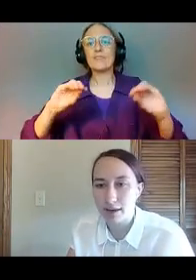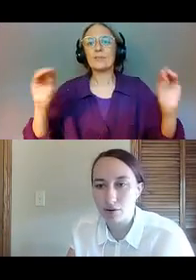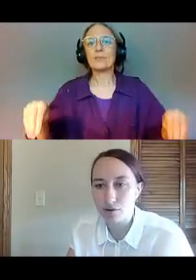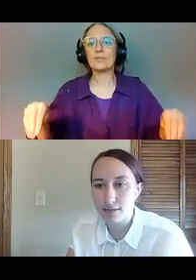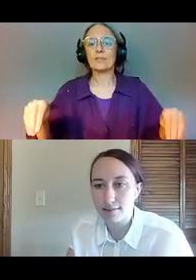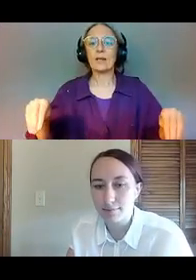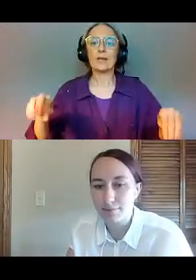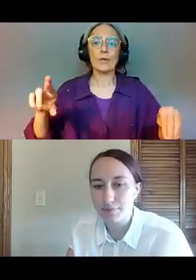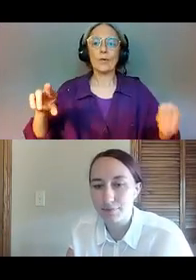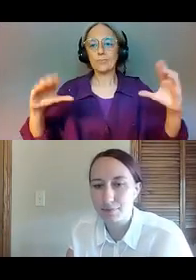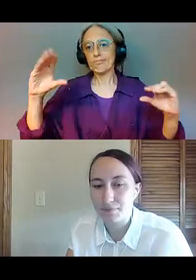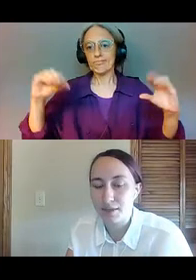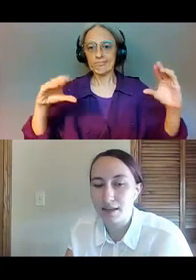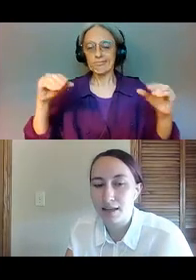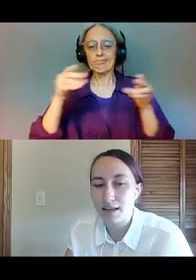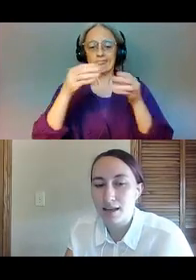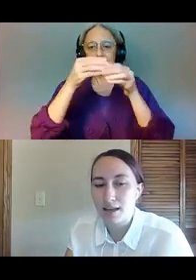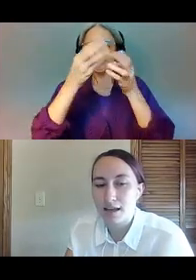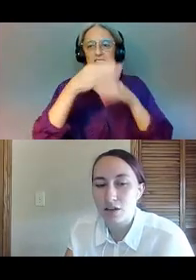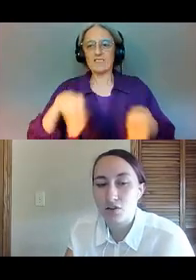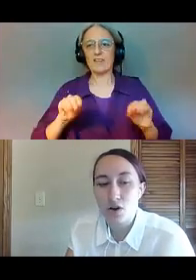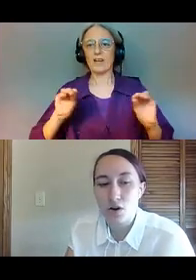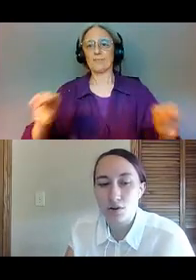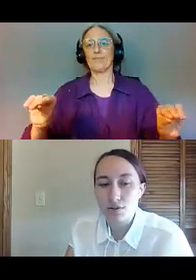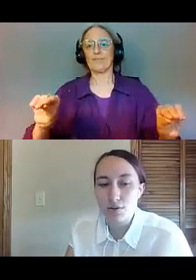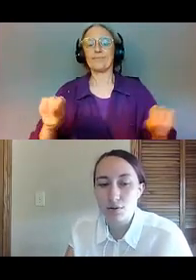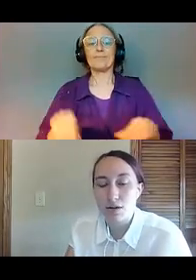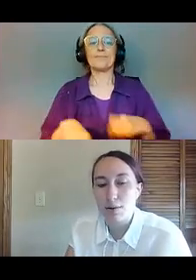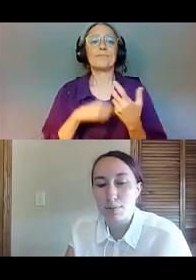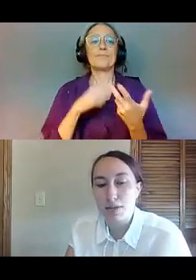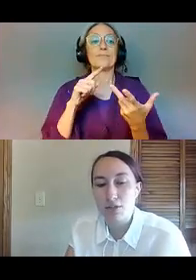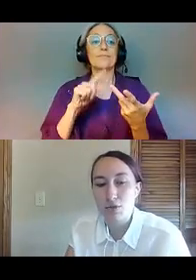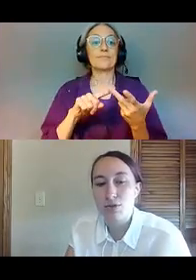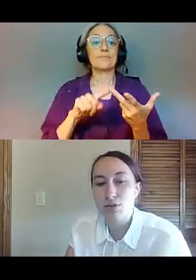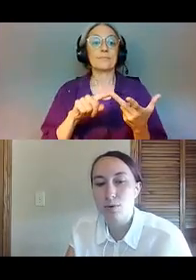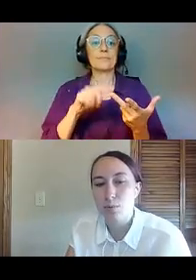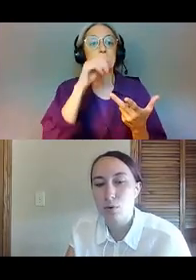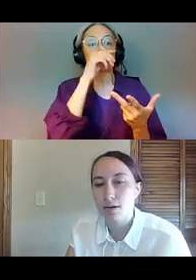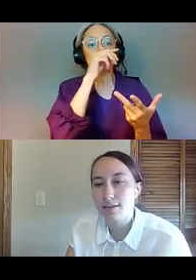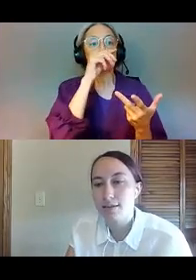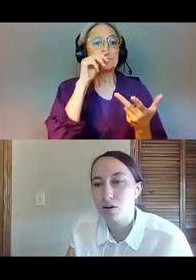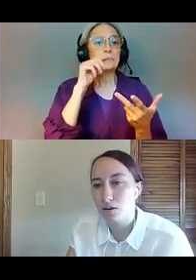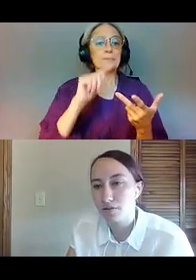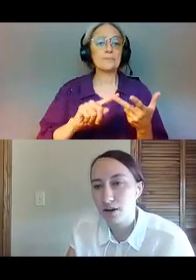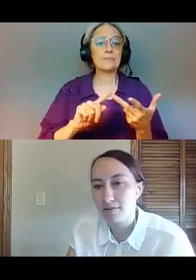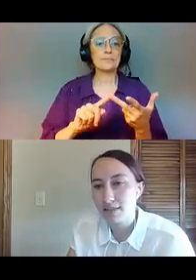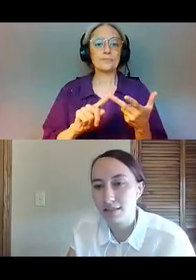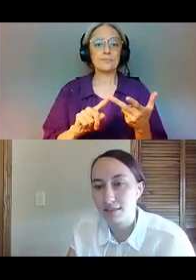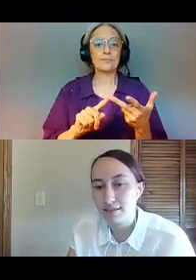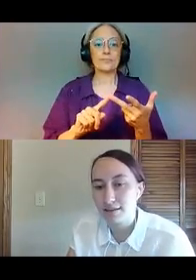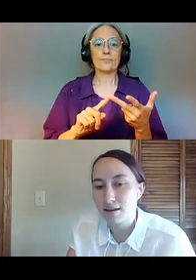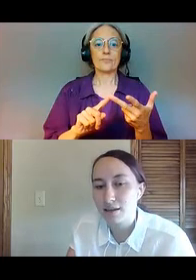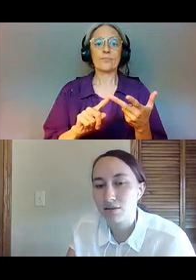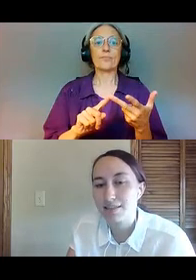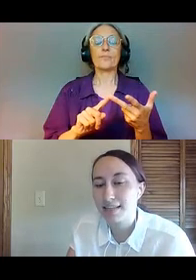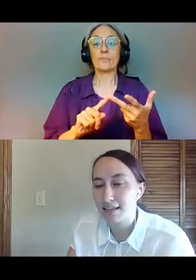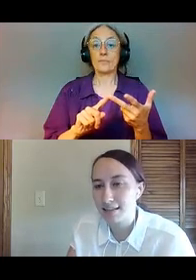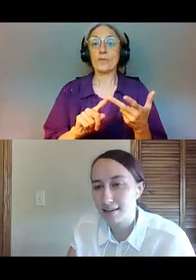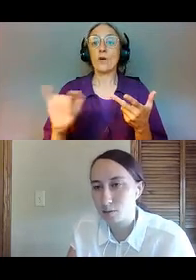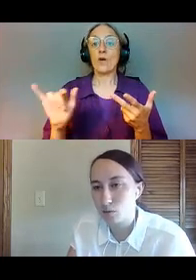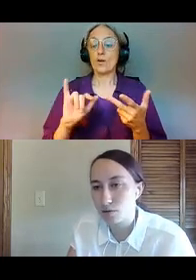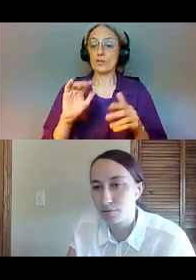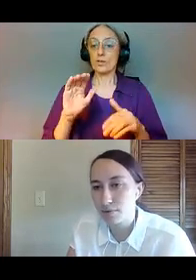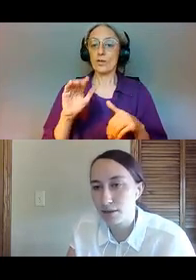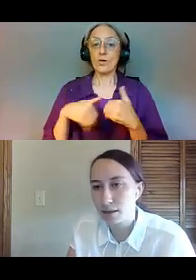applicable categories. You should also make sure to report all of your FTEs to the